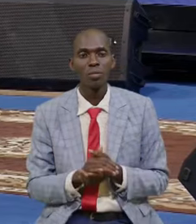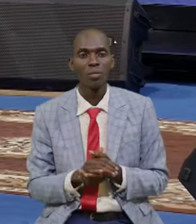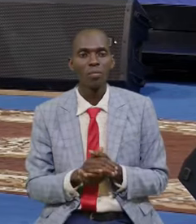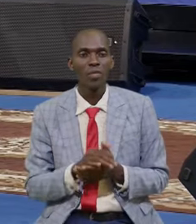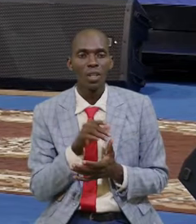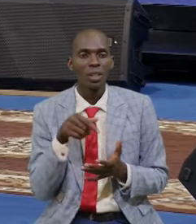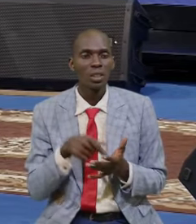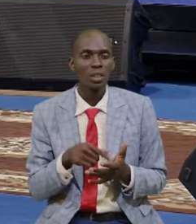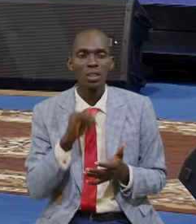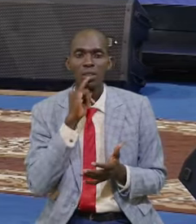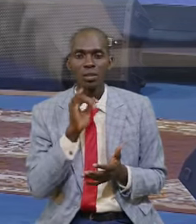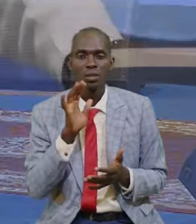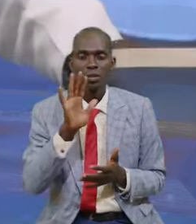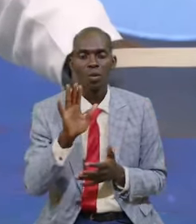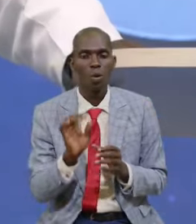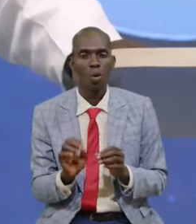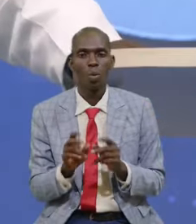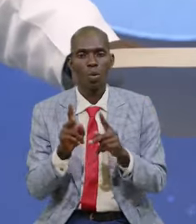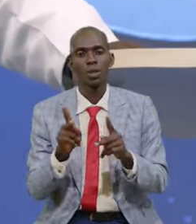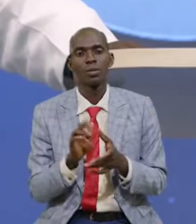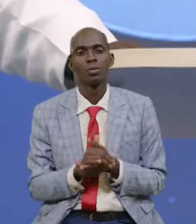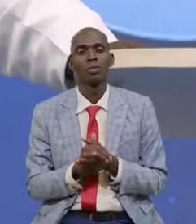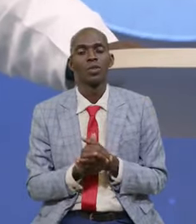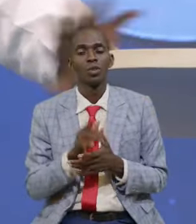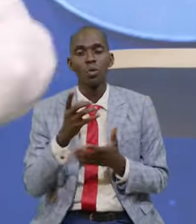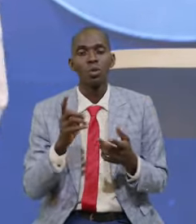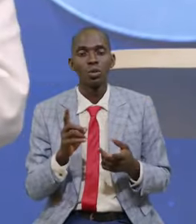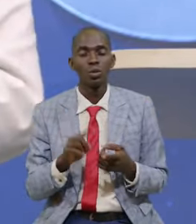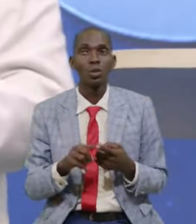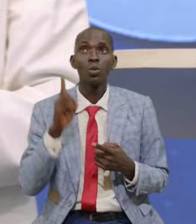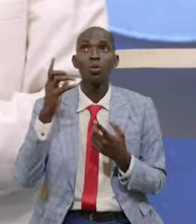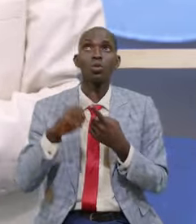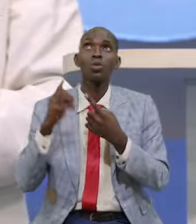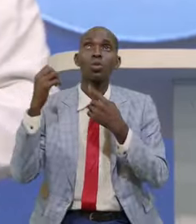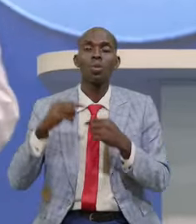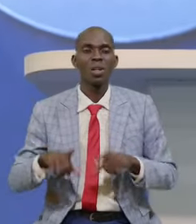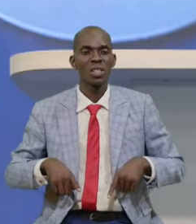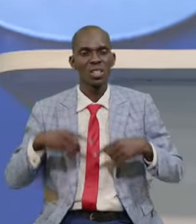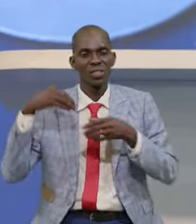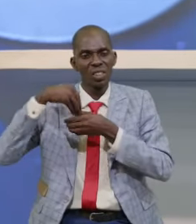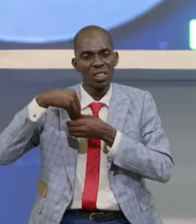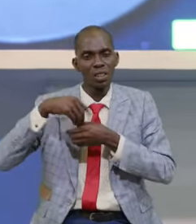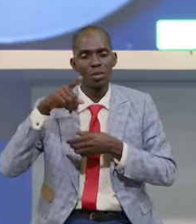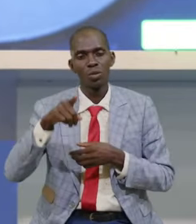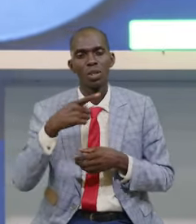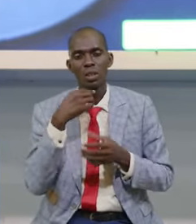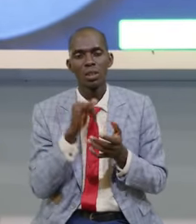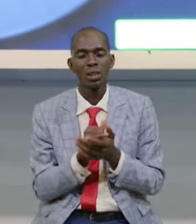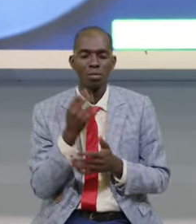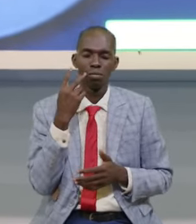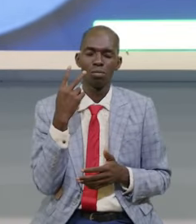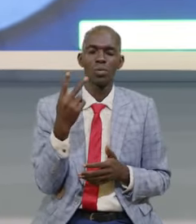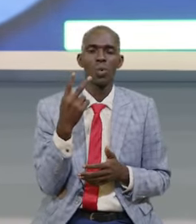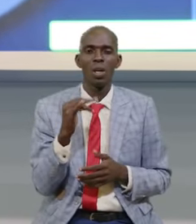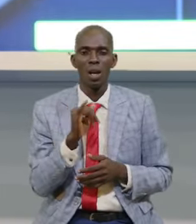your chance. He wants to come and live inside you. And he says, behold, I stand at